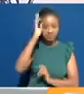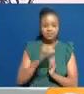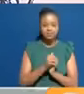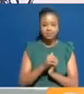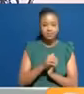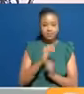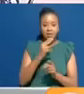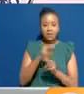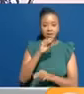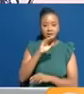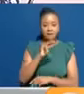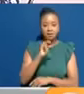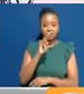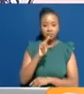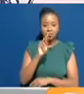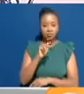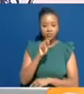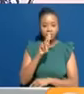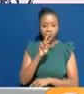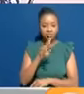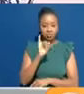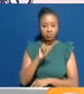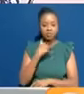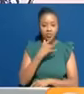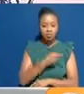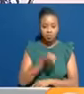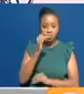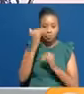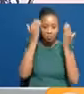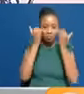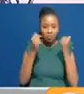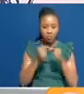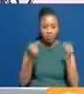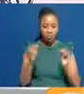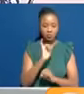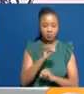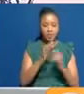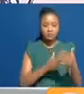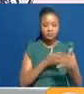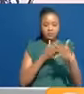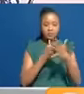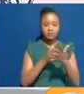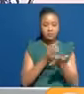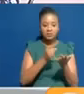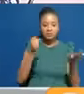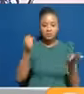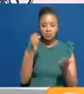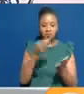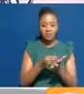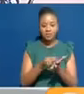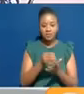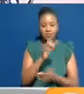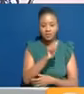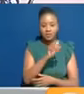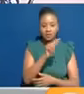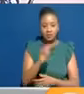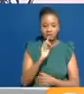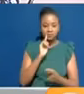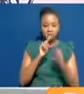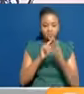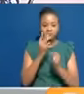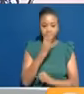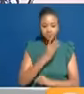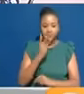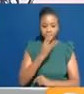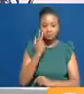to appeal the High Court decision suspending the implementation of the Finance Act until Wednesday. We